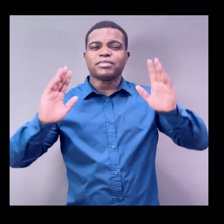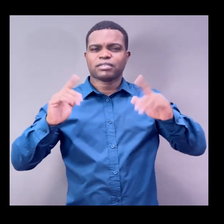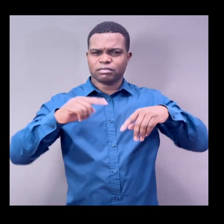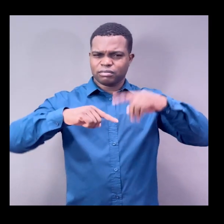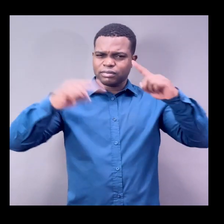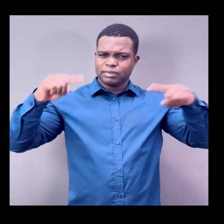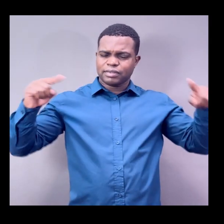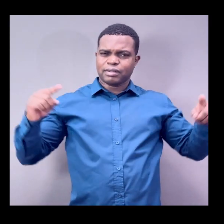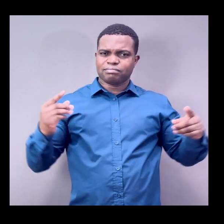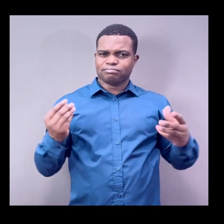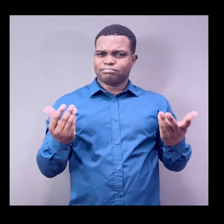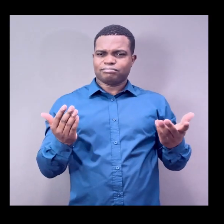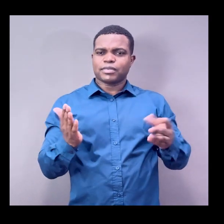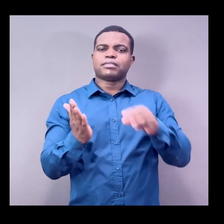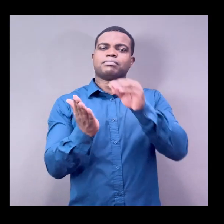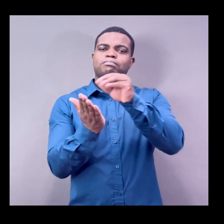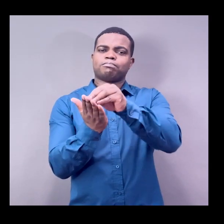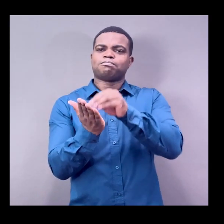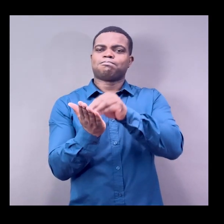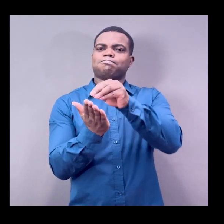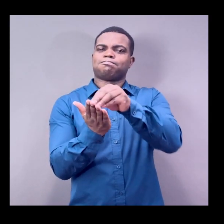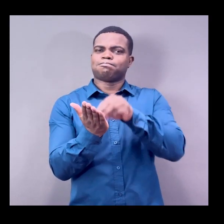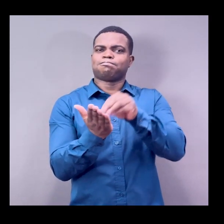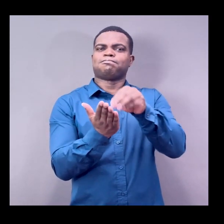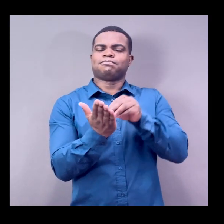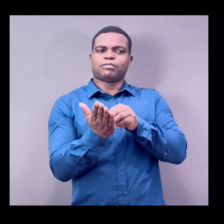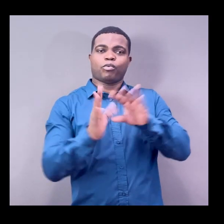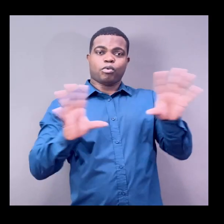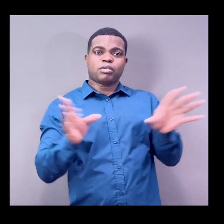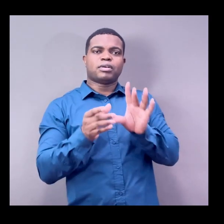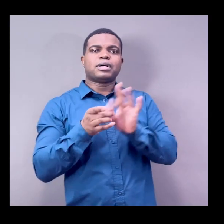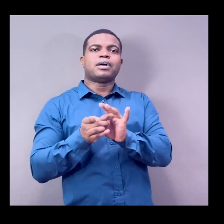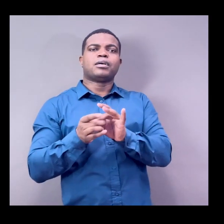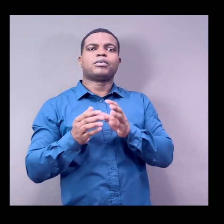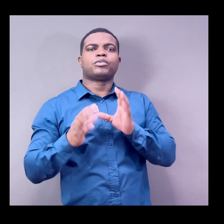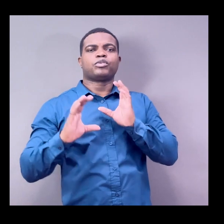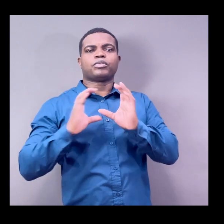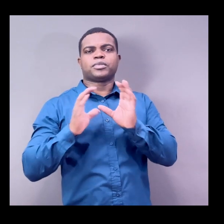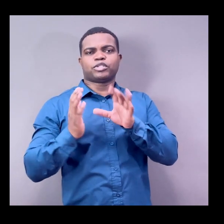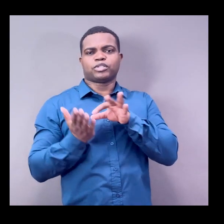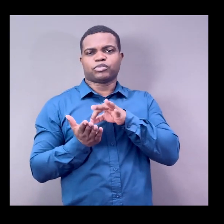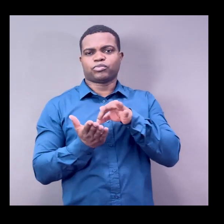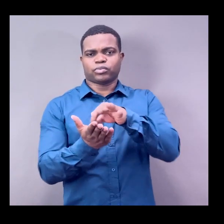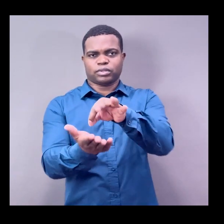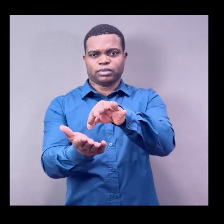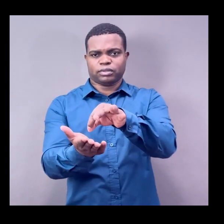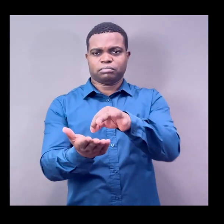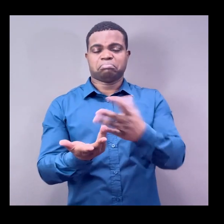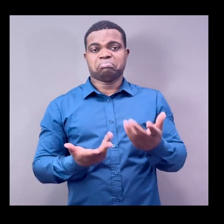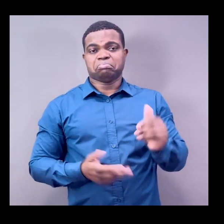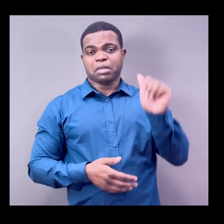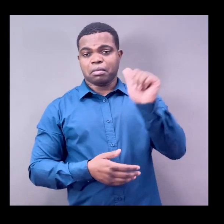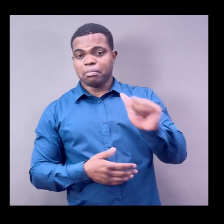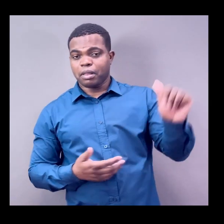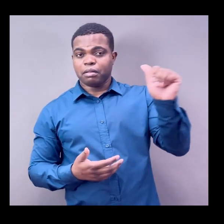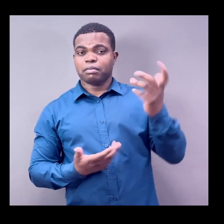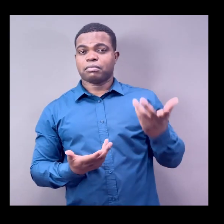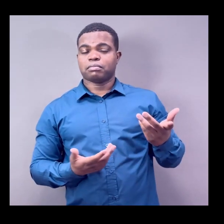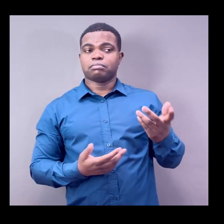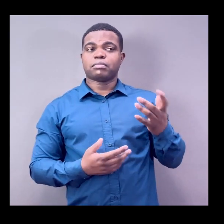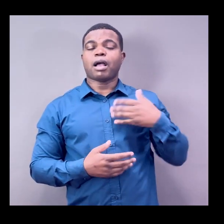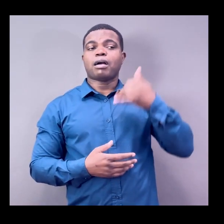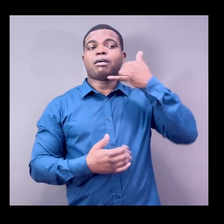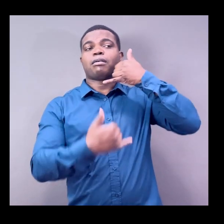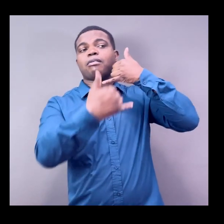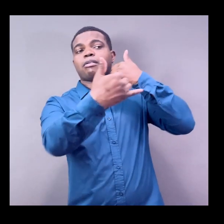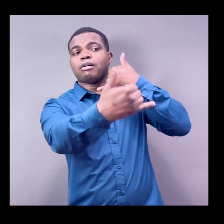all this here you are going to be talking about it. Communication strategies, if it is email, if it is phone